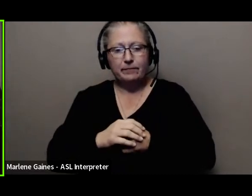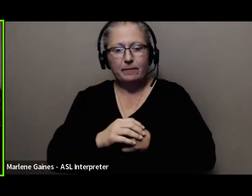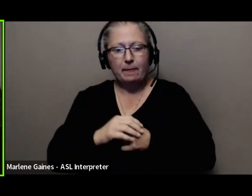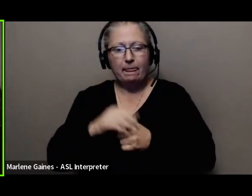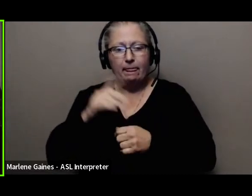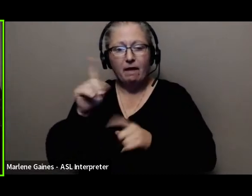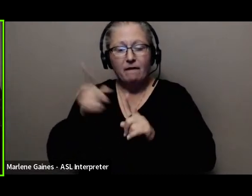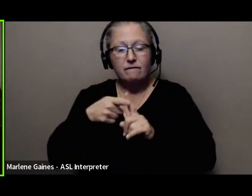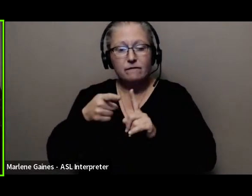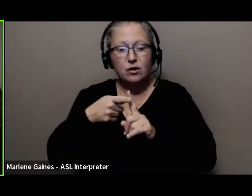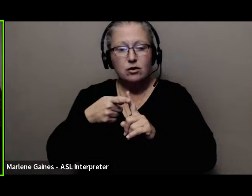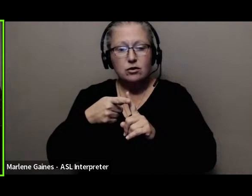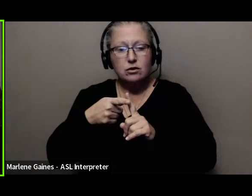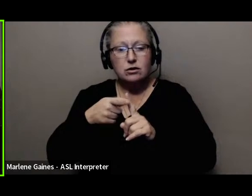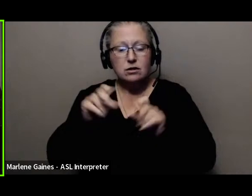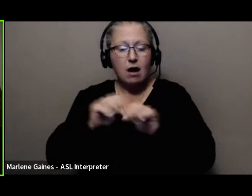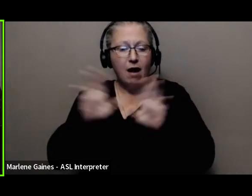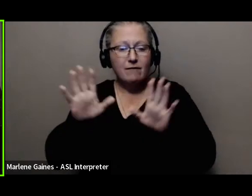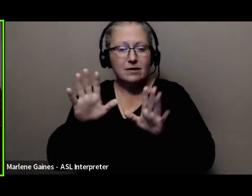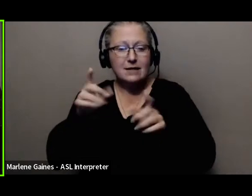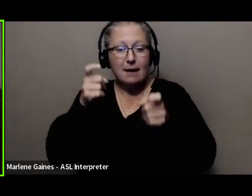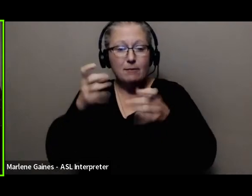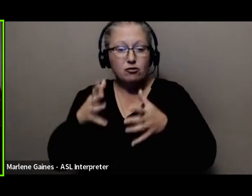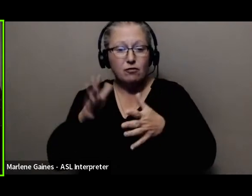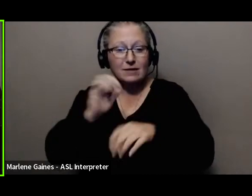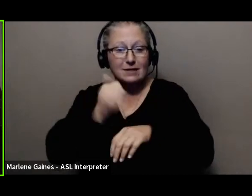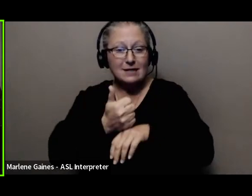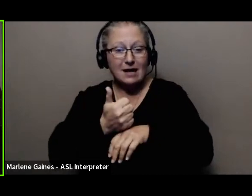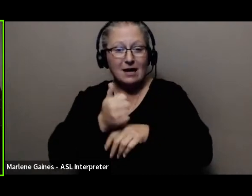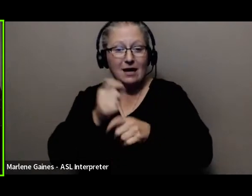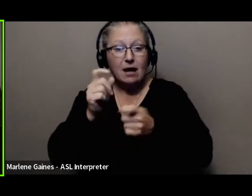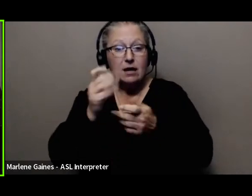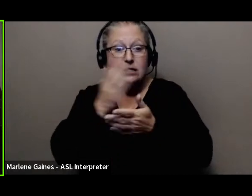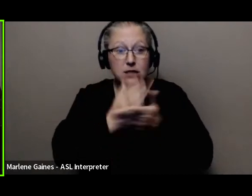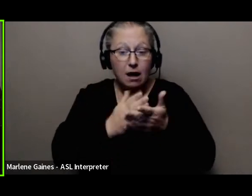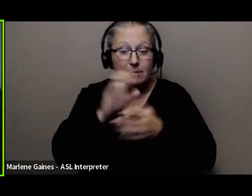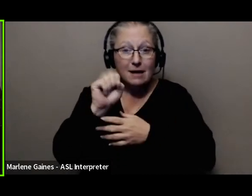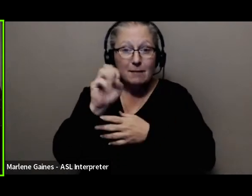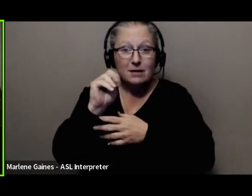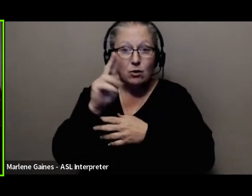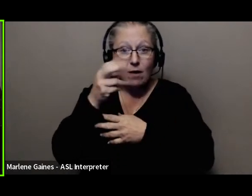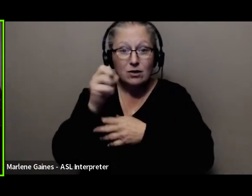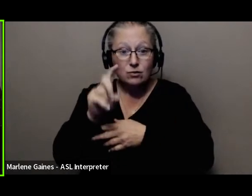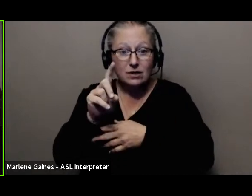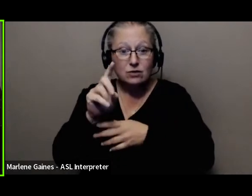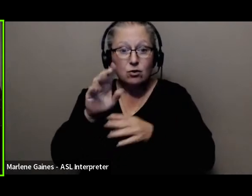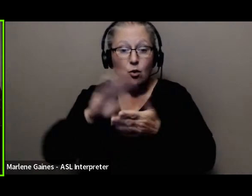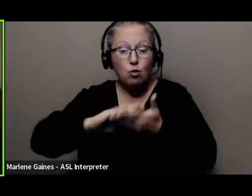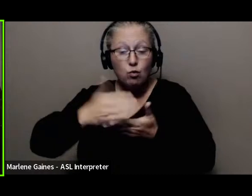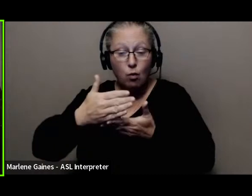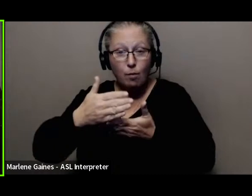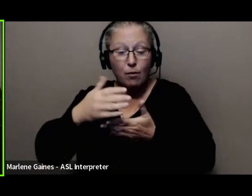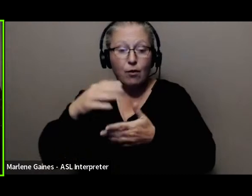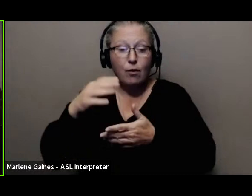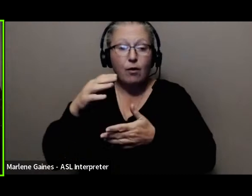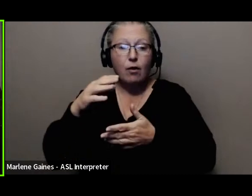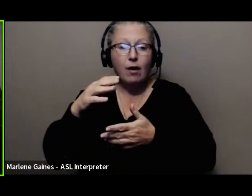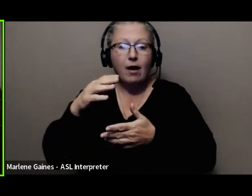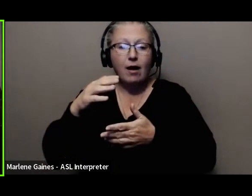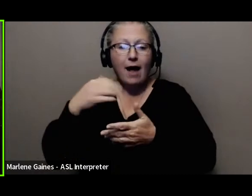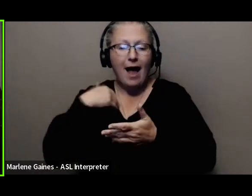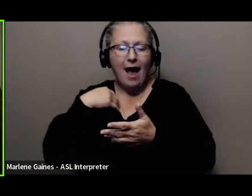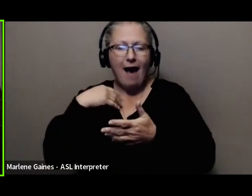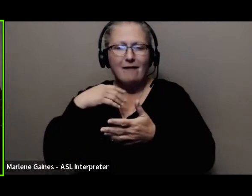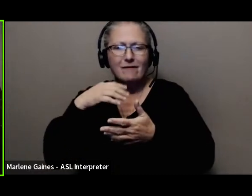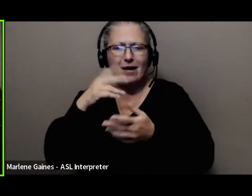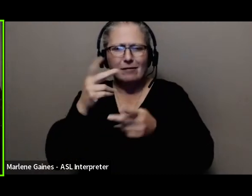So first, it's apparent that the administrative settings on certain San Mateo Union High School districts' Chromebooks have configuration